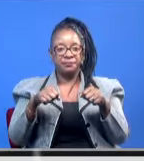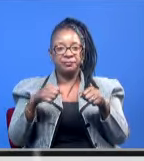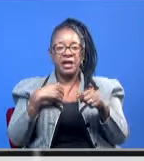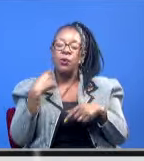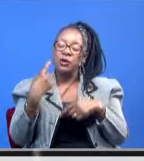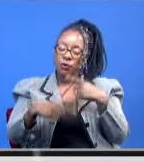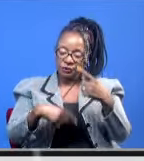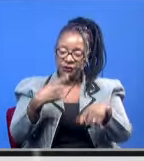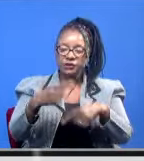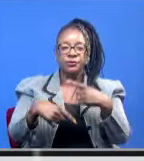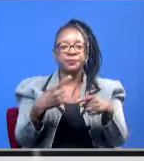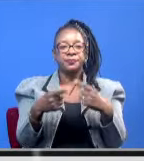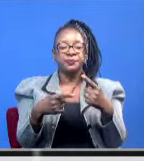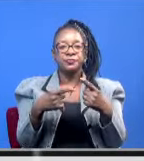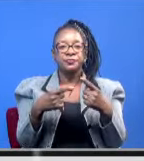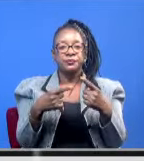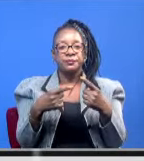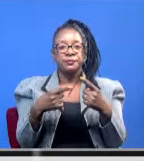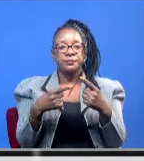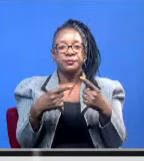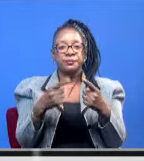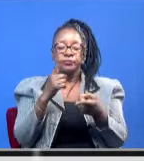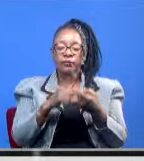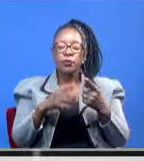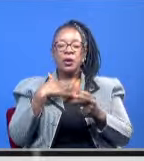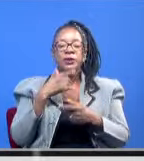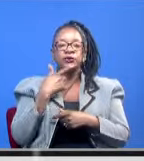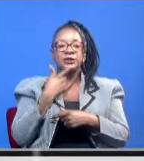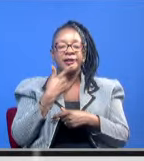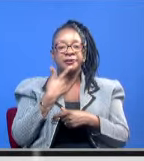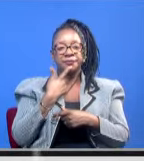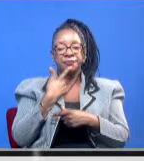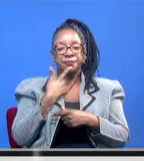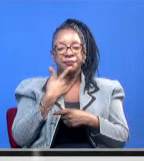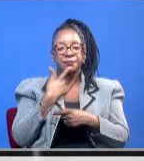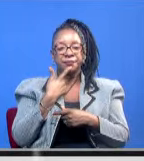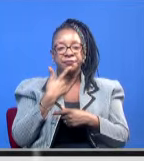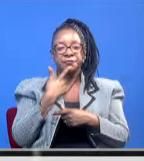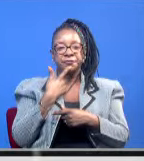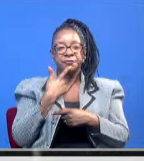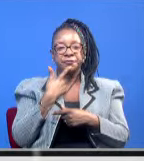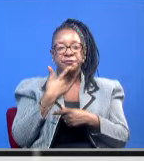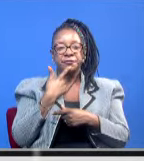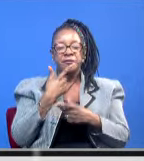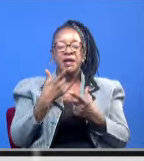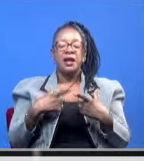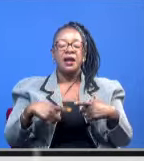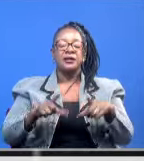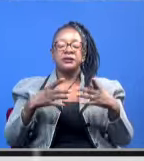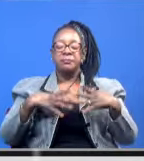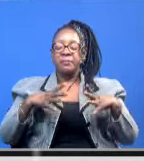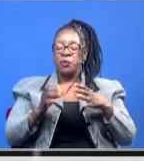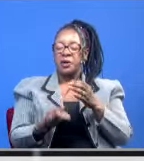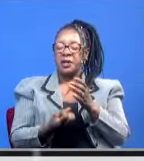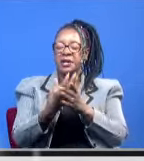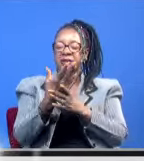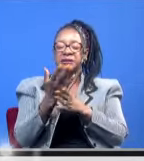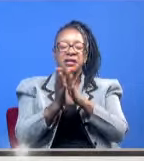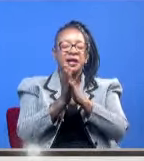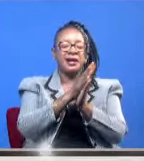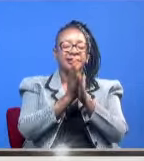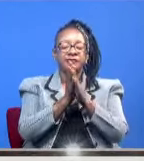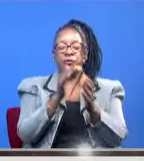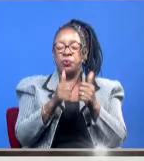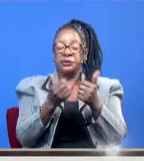Indelea. What I want to say is that let people not create narratives that do not